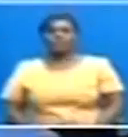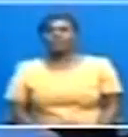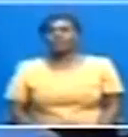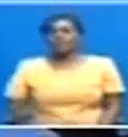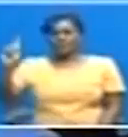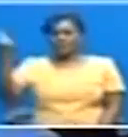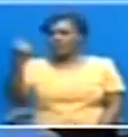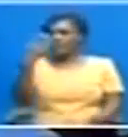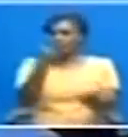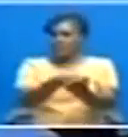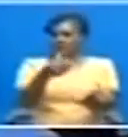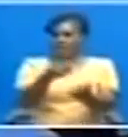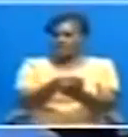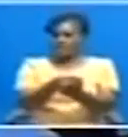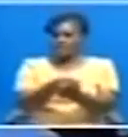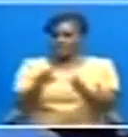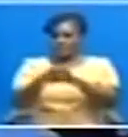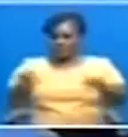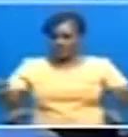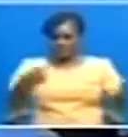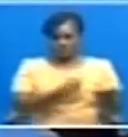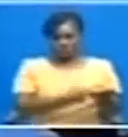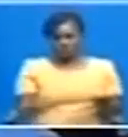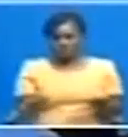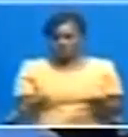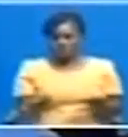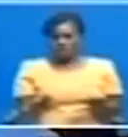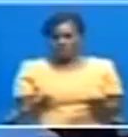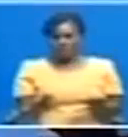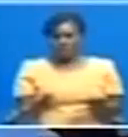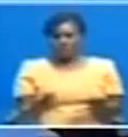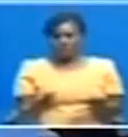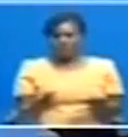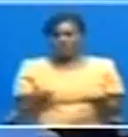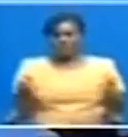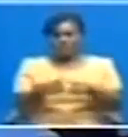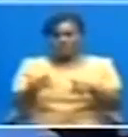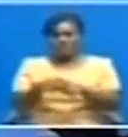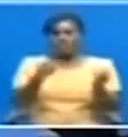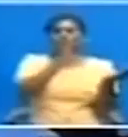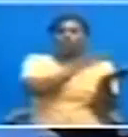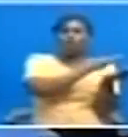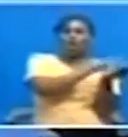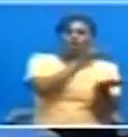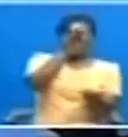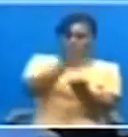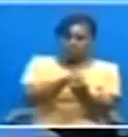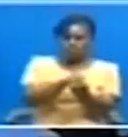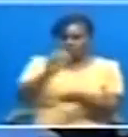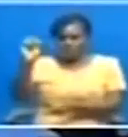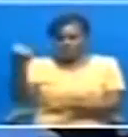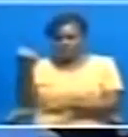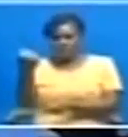Now, the Kenya shilling has remained firm this week, though the stocks seem to have, you know, gone down for the